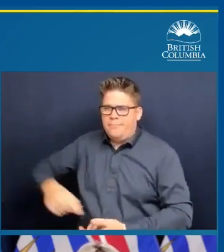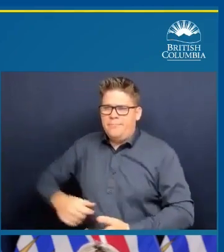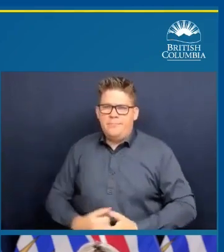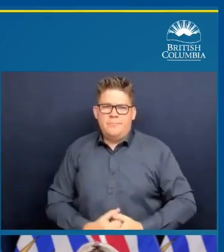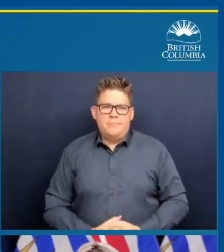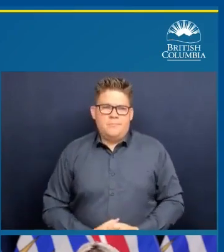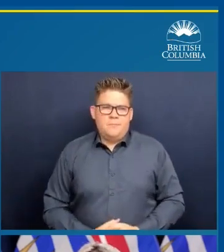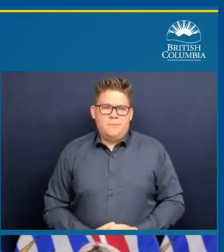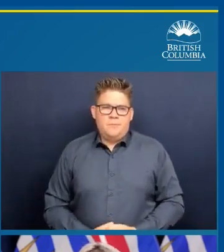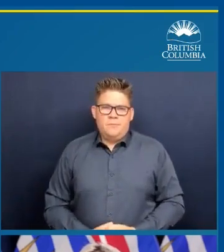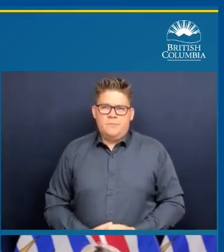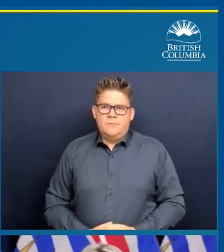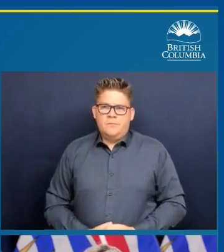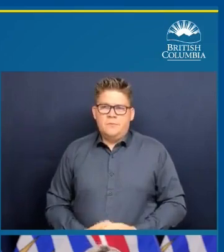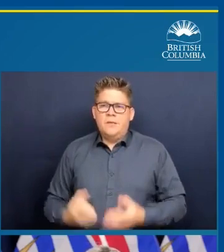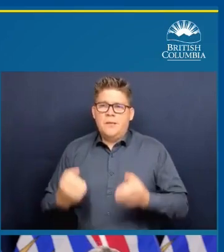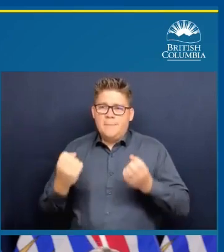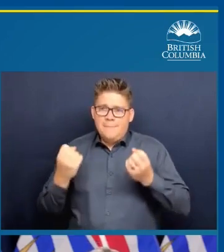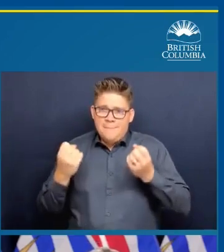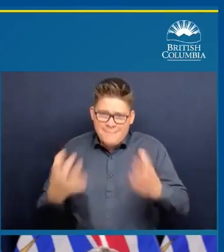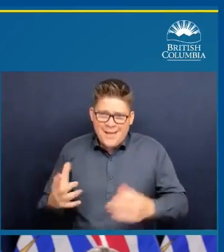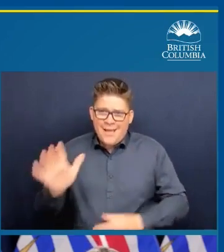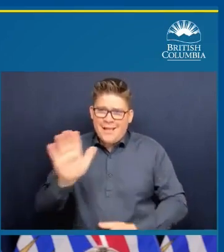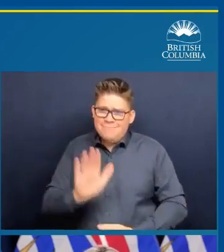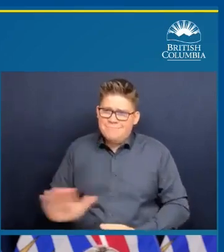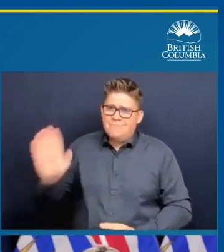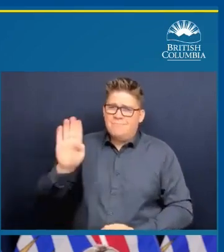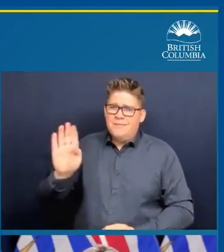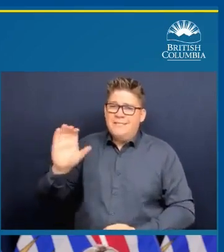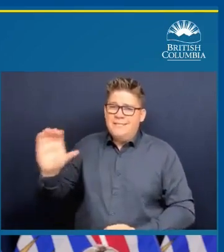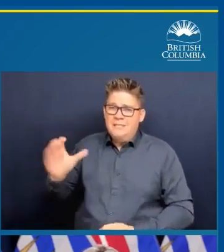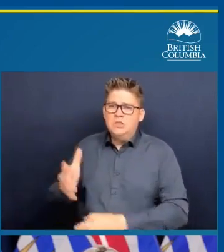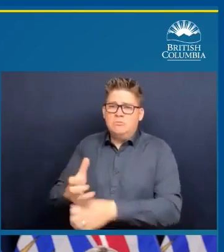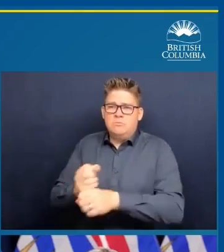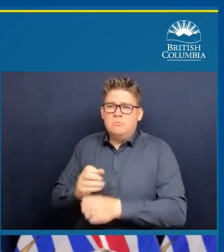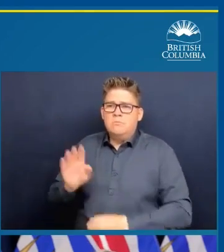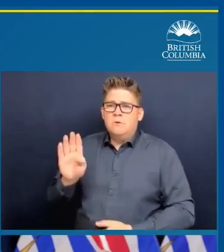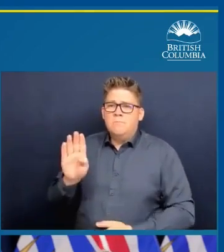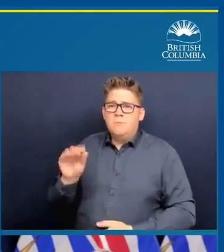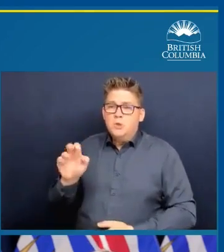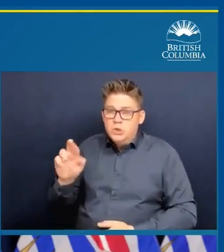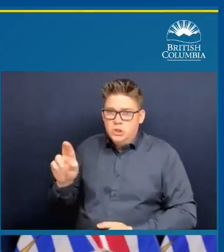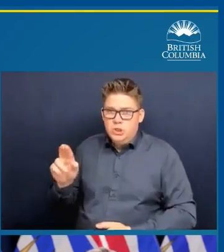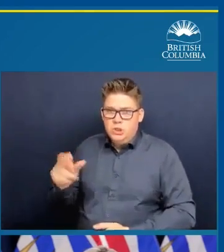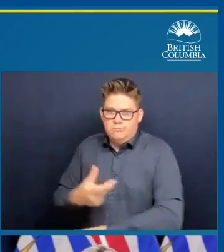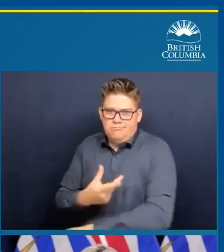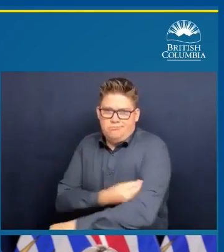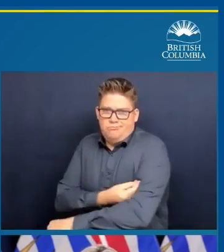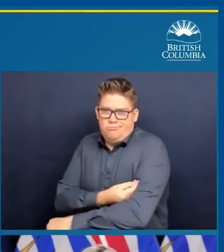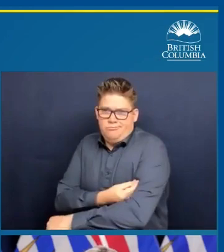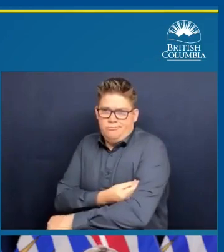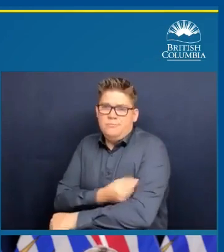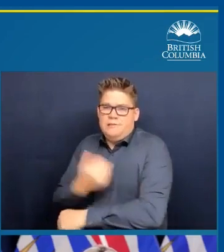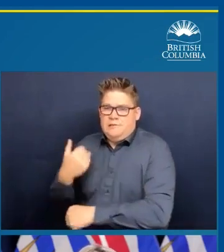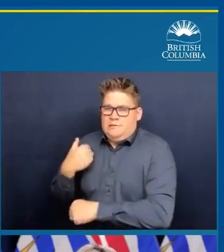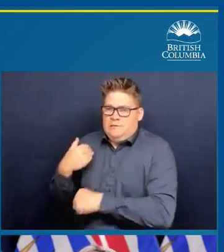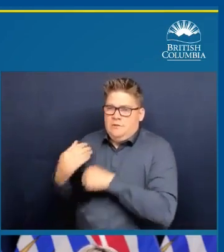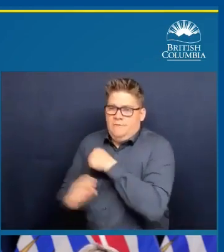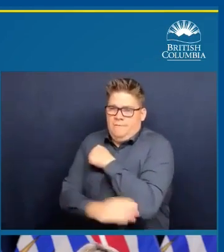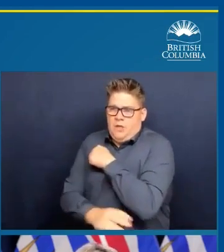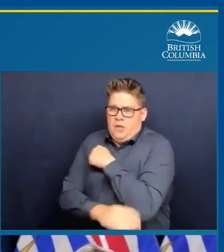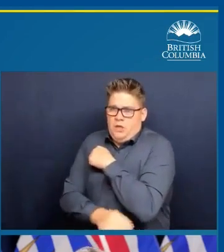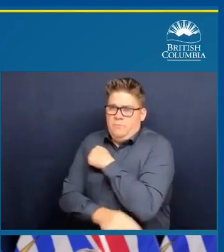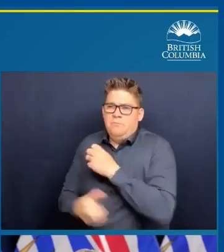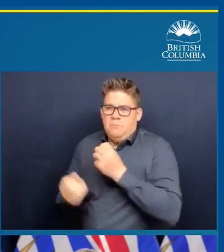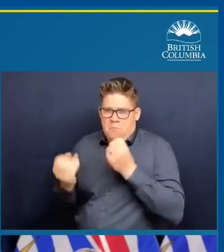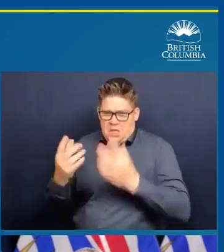a booster dose, and the fall booster is incredibly important right now. We now have more protection against severe illness